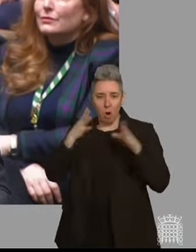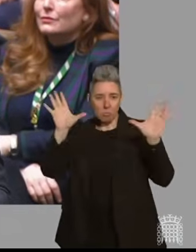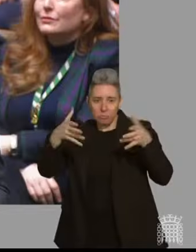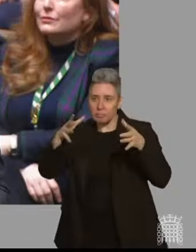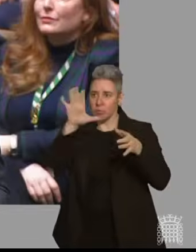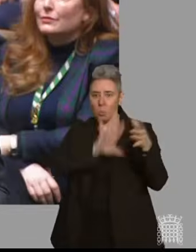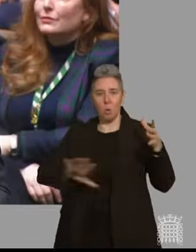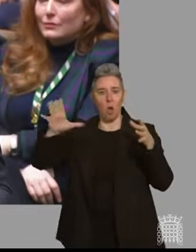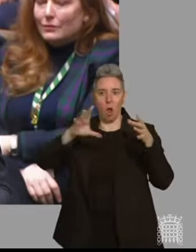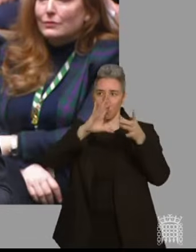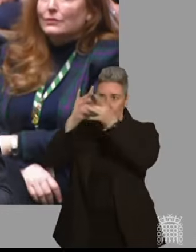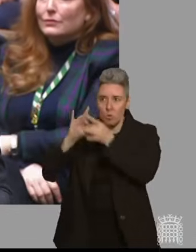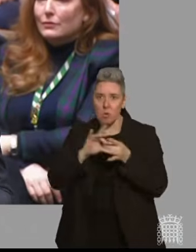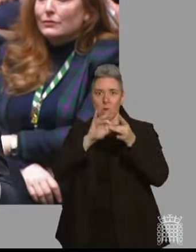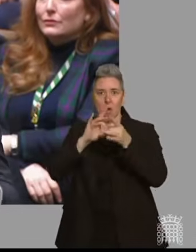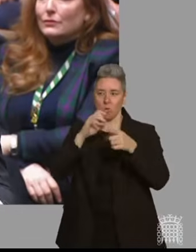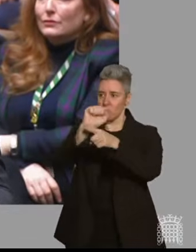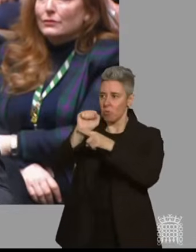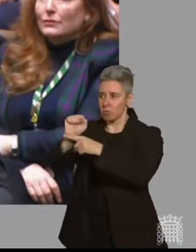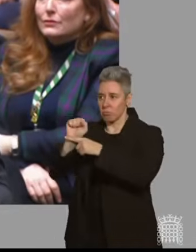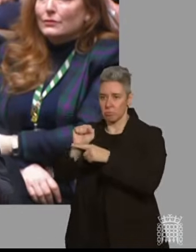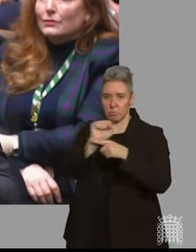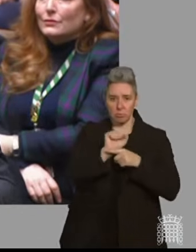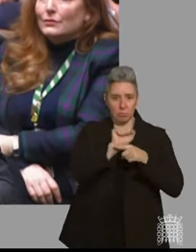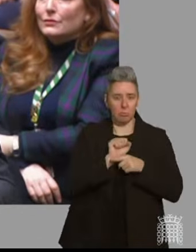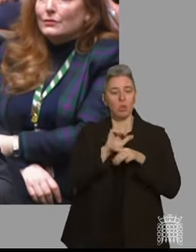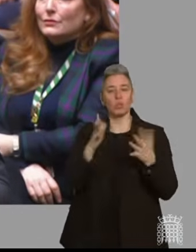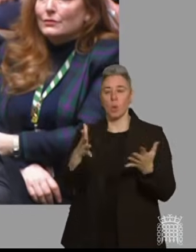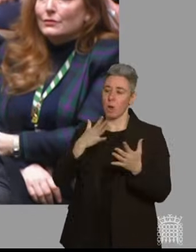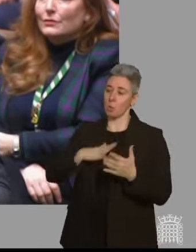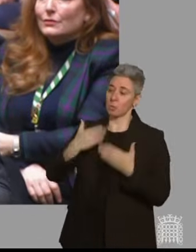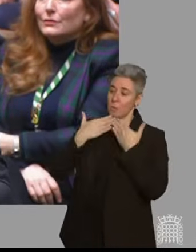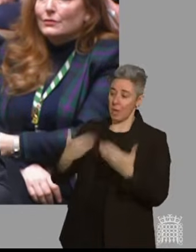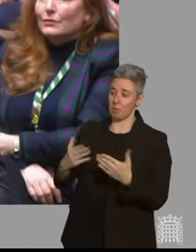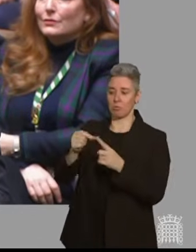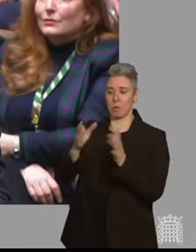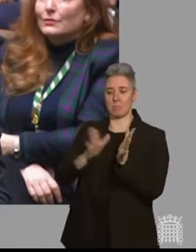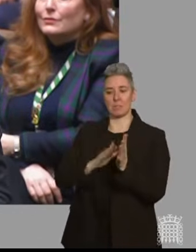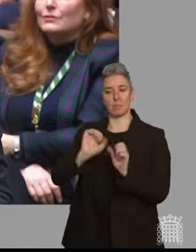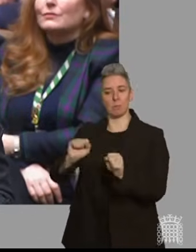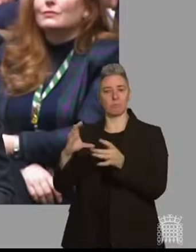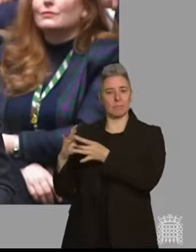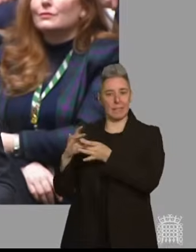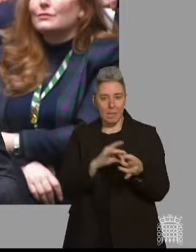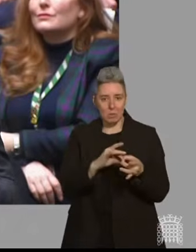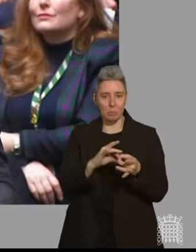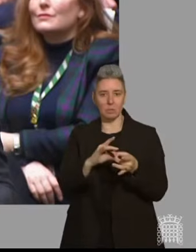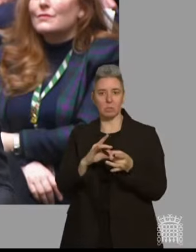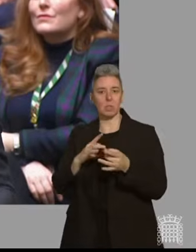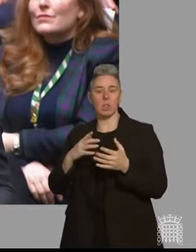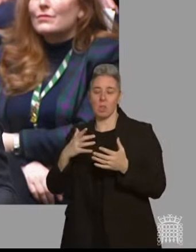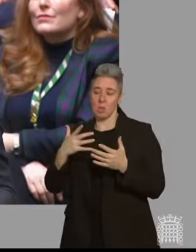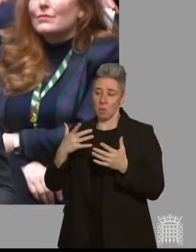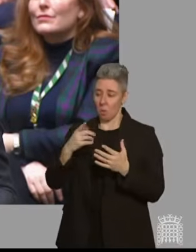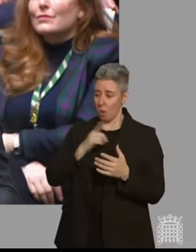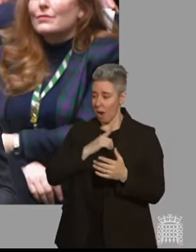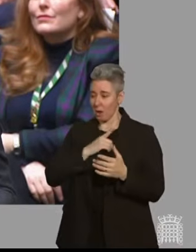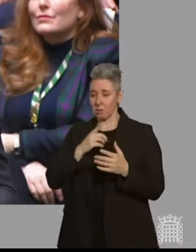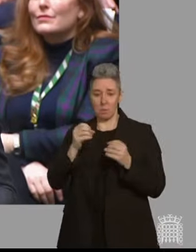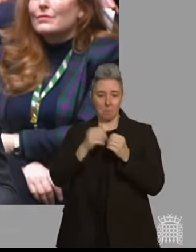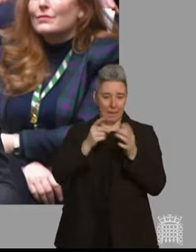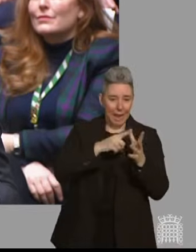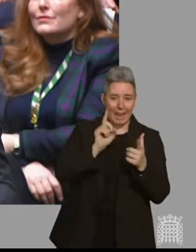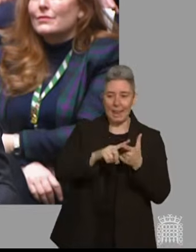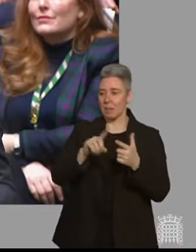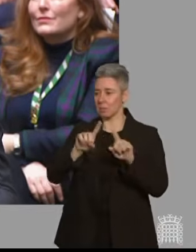Team Barrow initiative, bringing together senior civil servants, my council, BAE and myself to drive this programme forward, making sure we